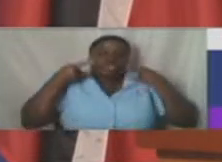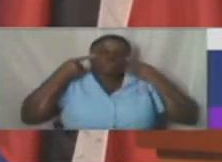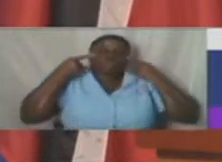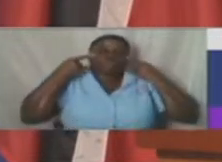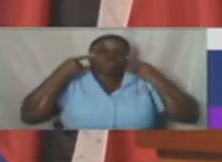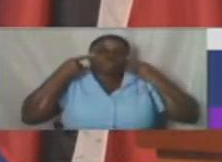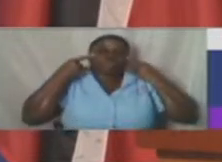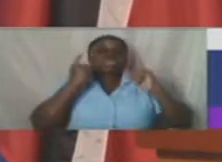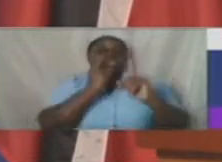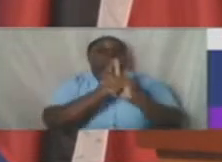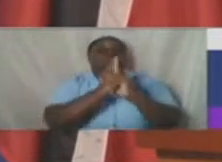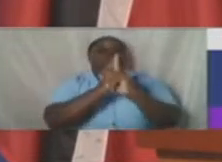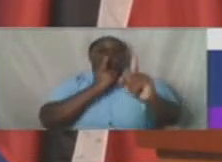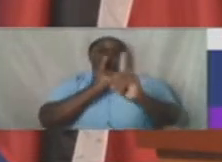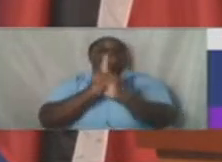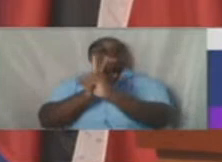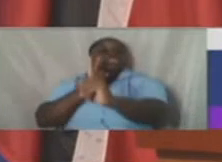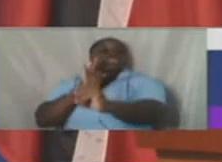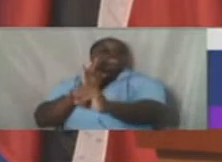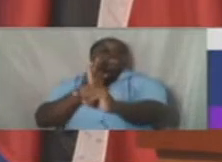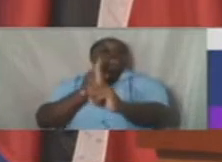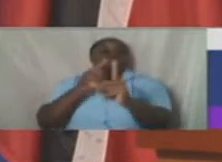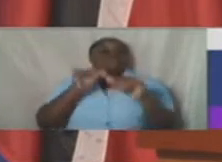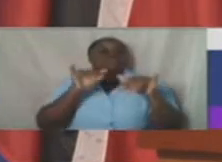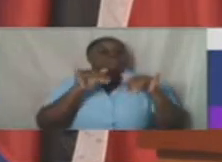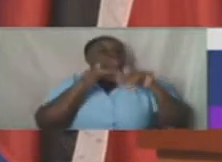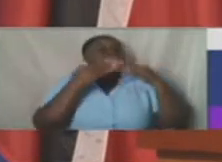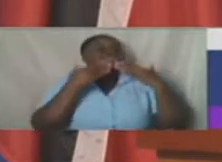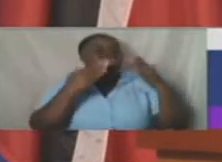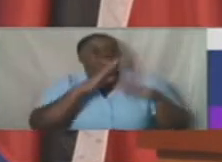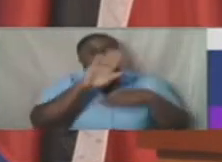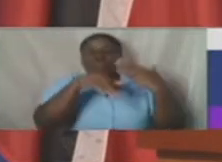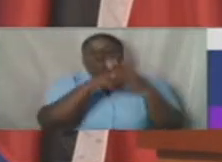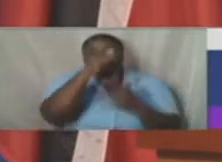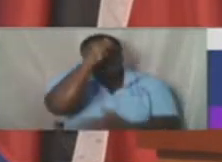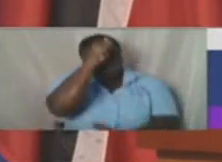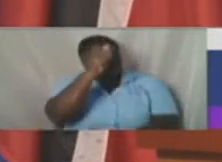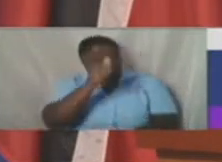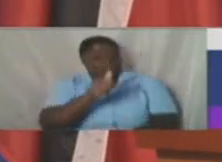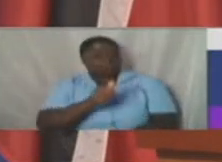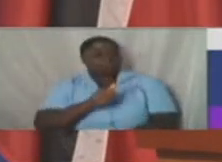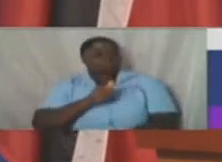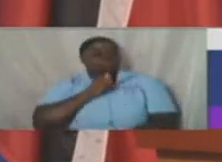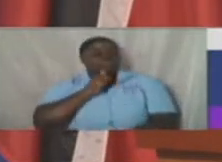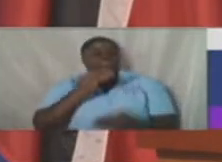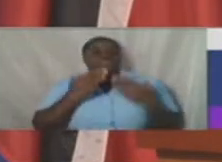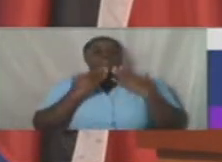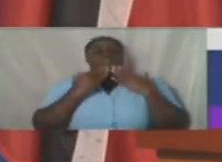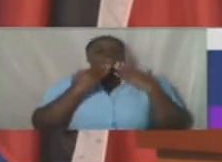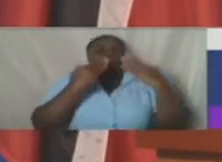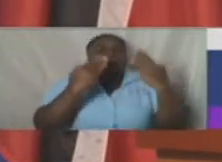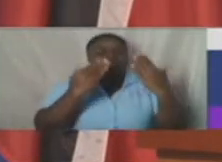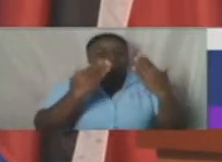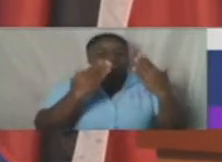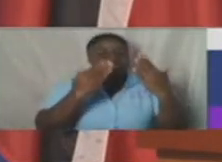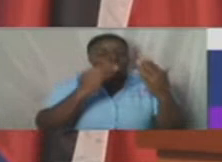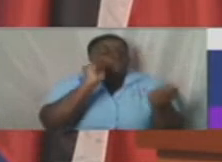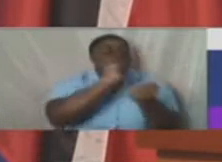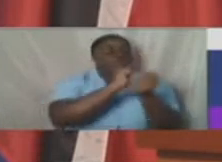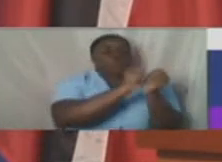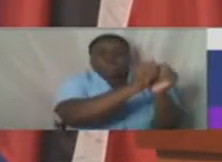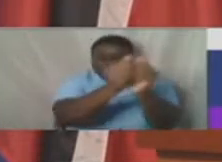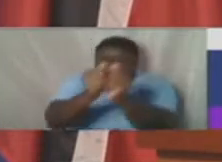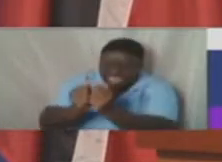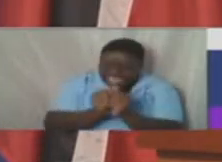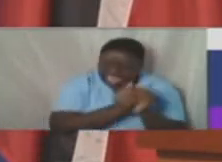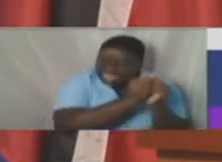your distance. We thank you for all of your patience. We thank you for all of your cooperation. We thank the healthcare workers